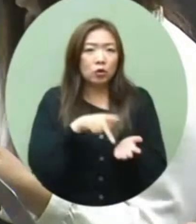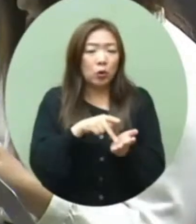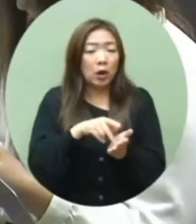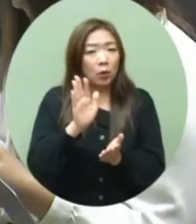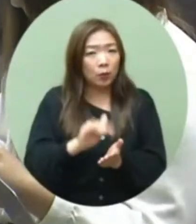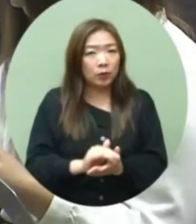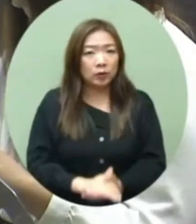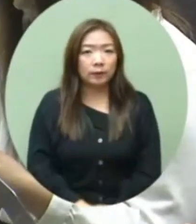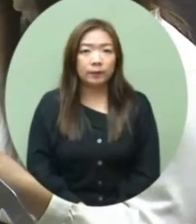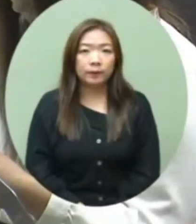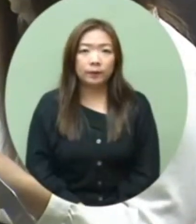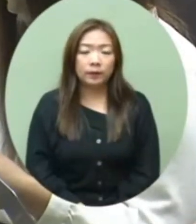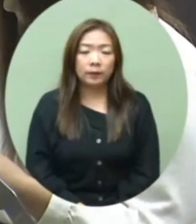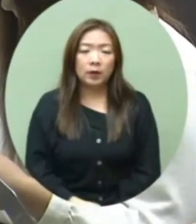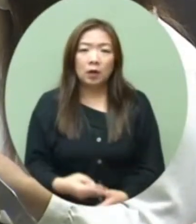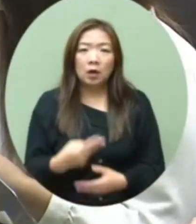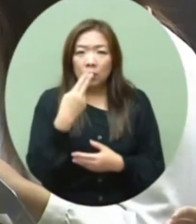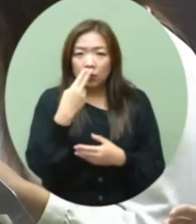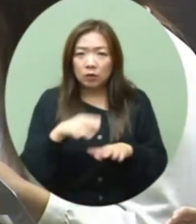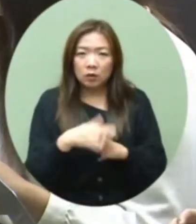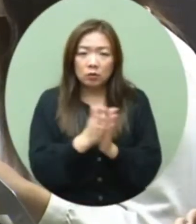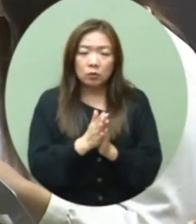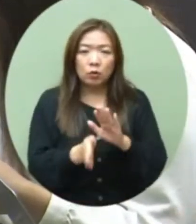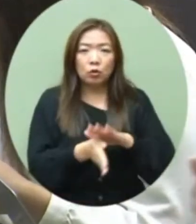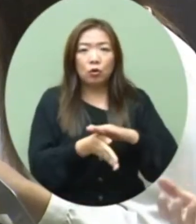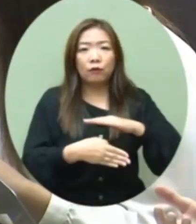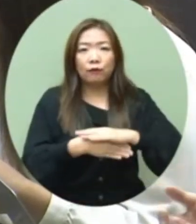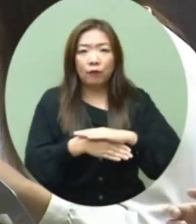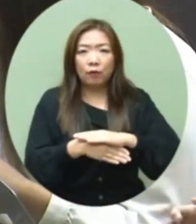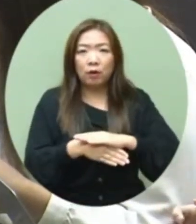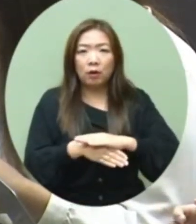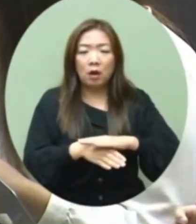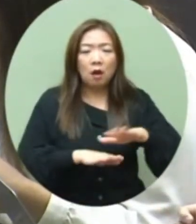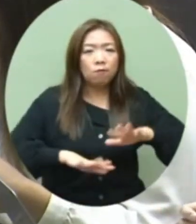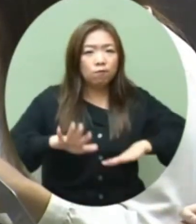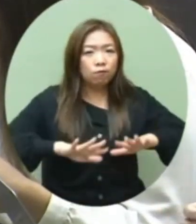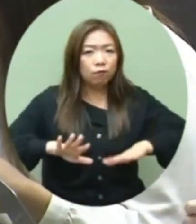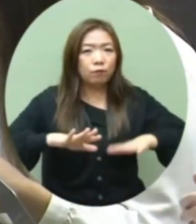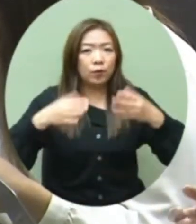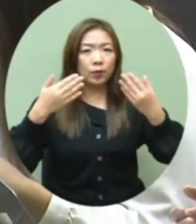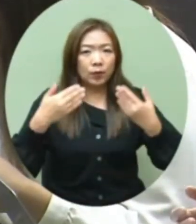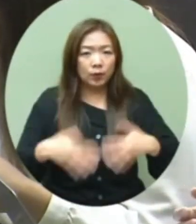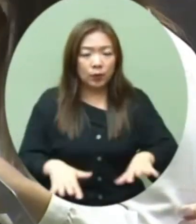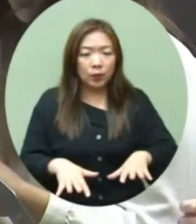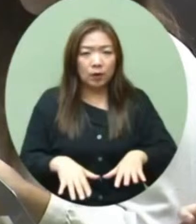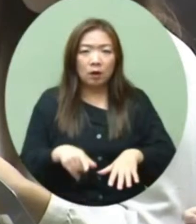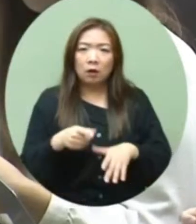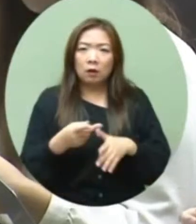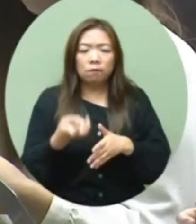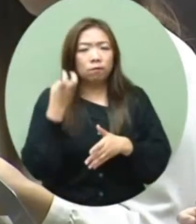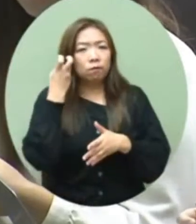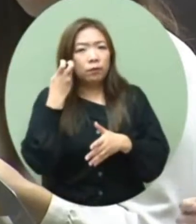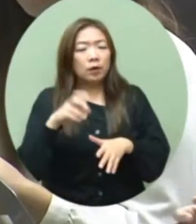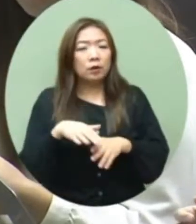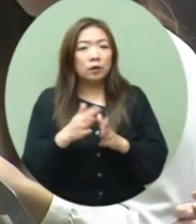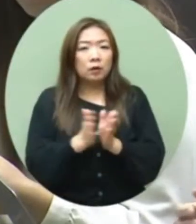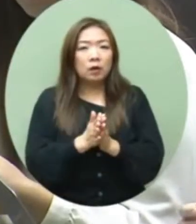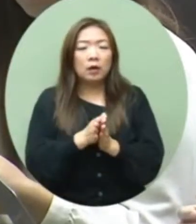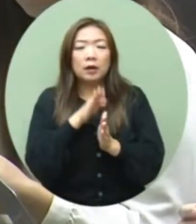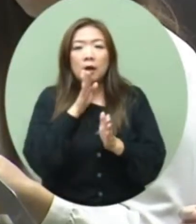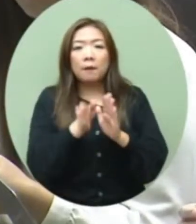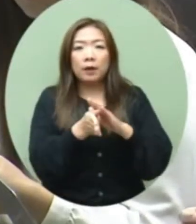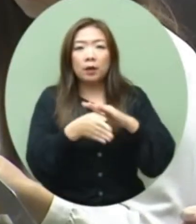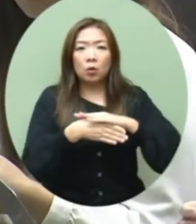displaced? Do you think the market will be able to absorb the households who have been displaced? With a